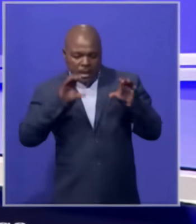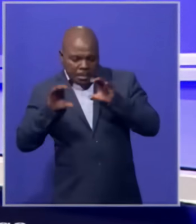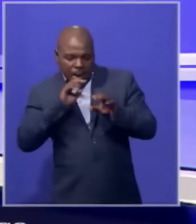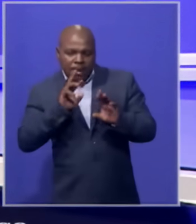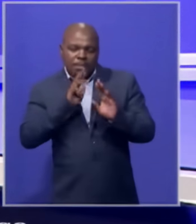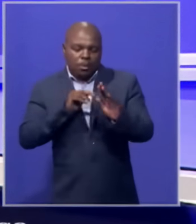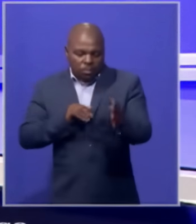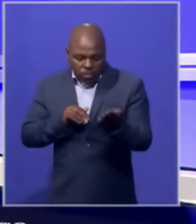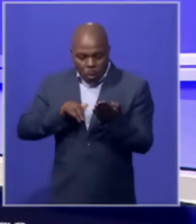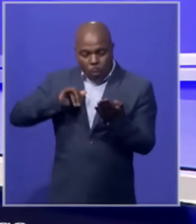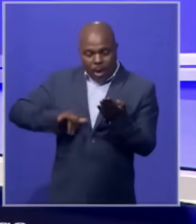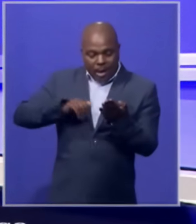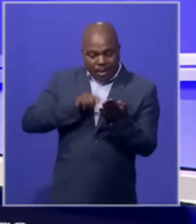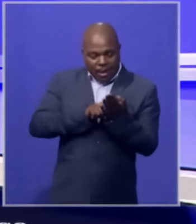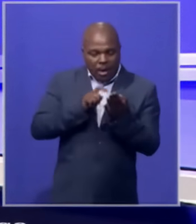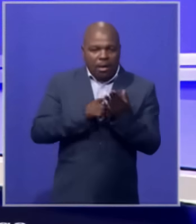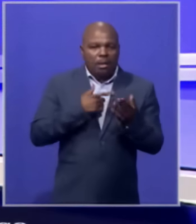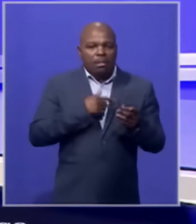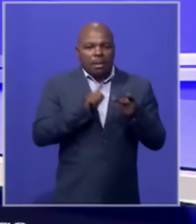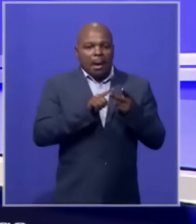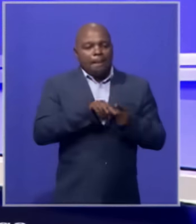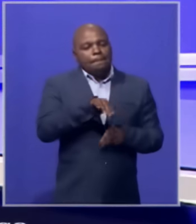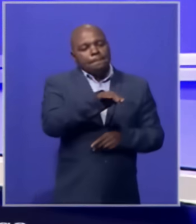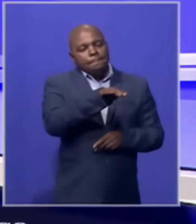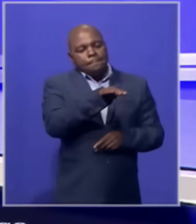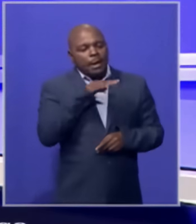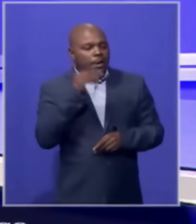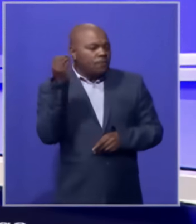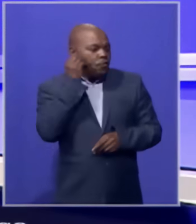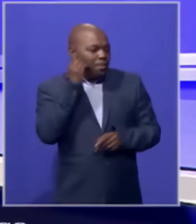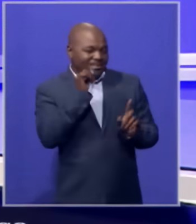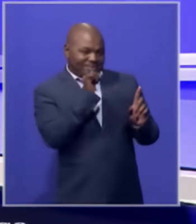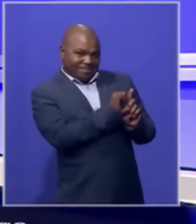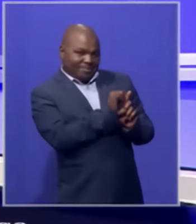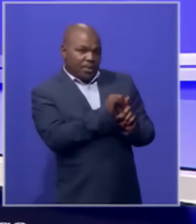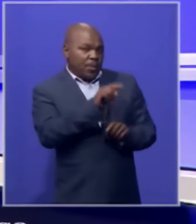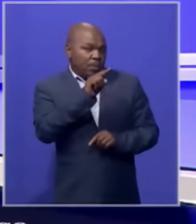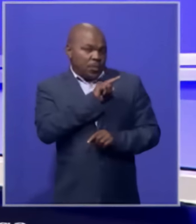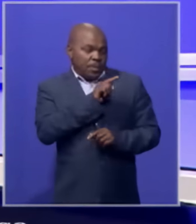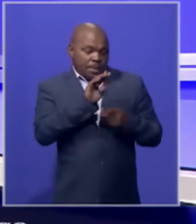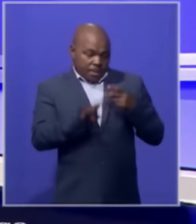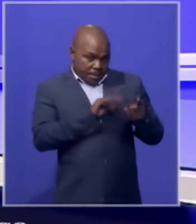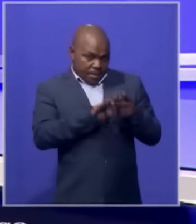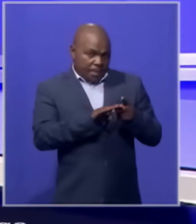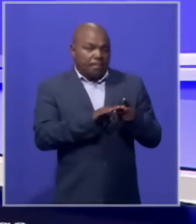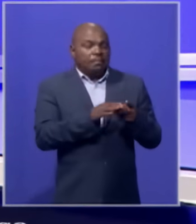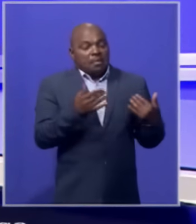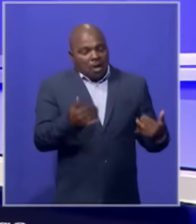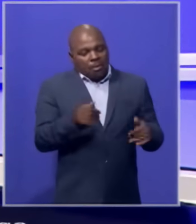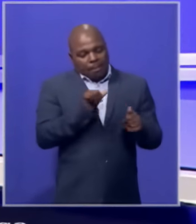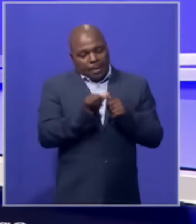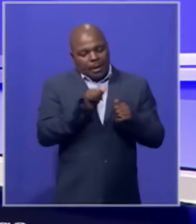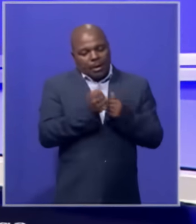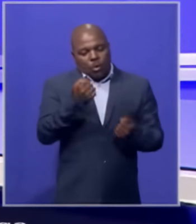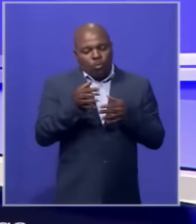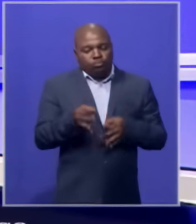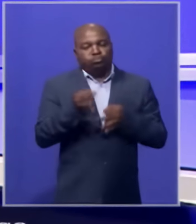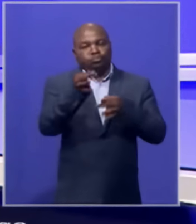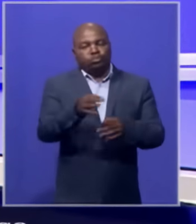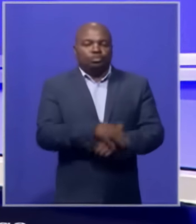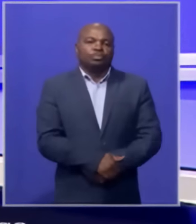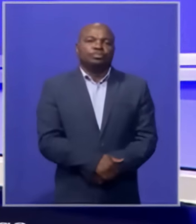pego ya forensiki go bala le ditlankana tša panka tša molatofatšwa ka lebaka leo go bile go le tiego